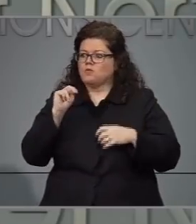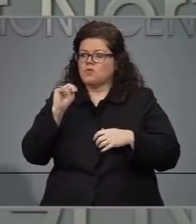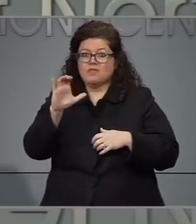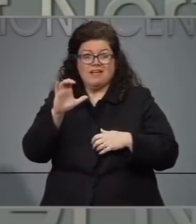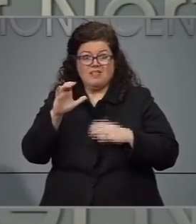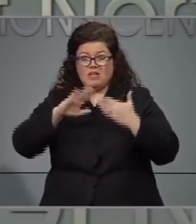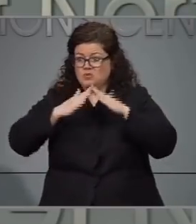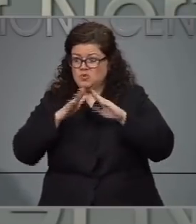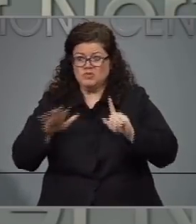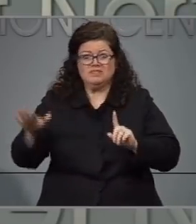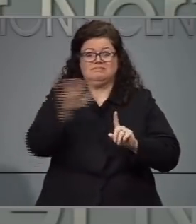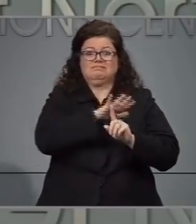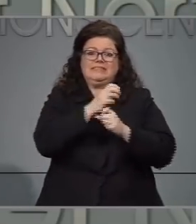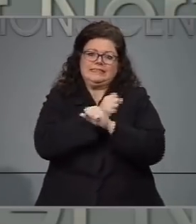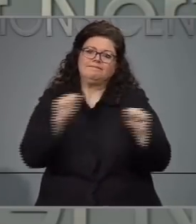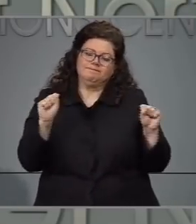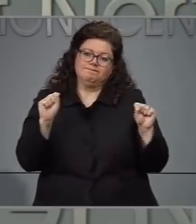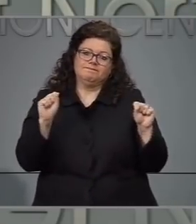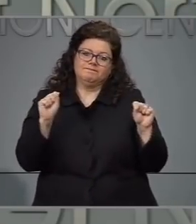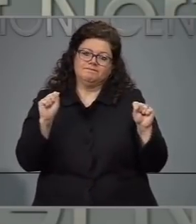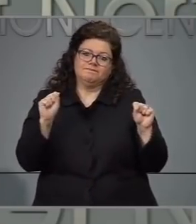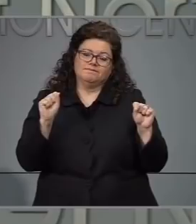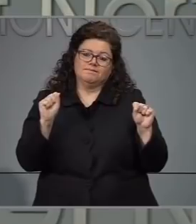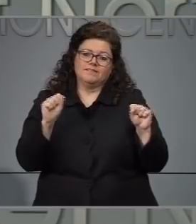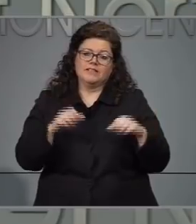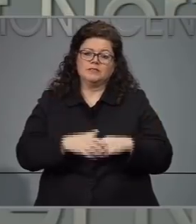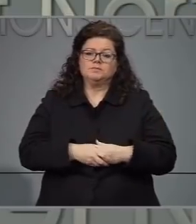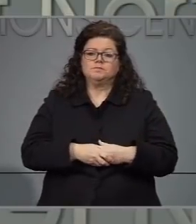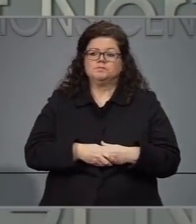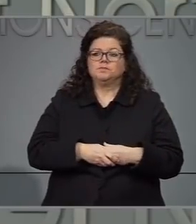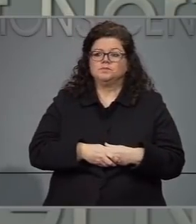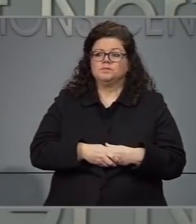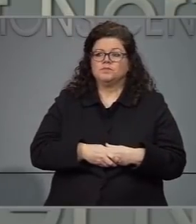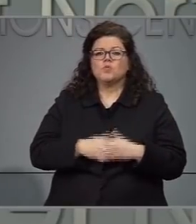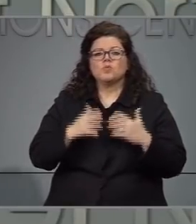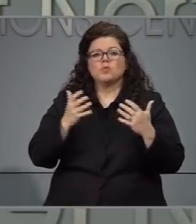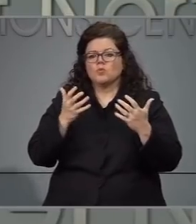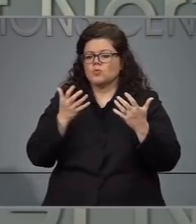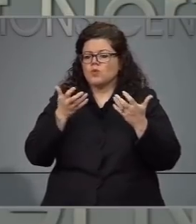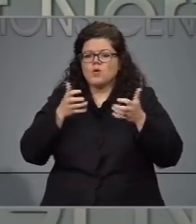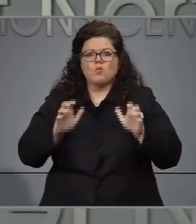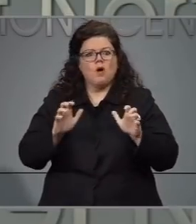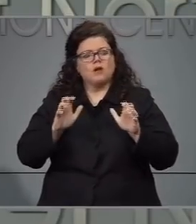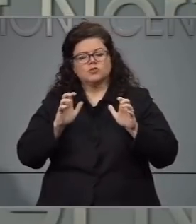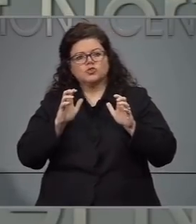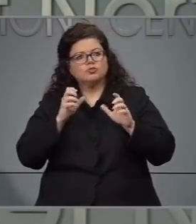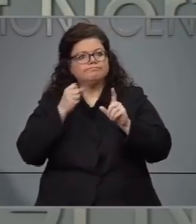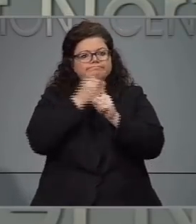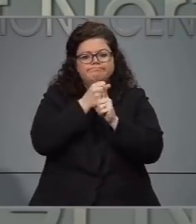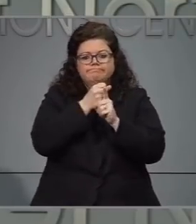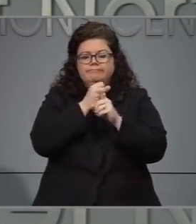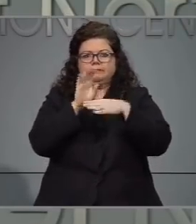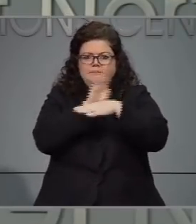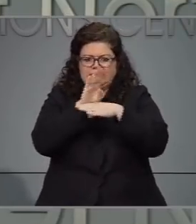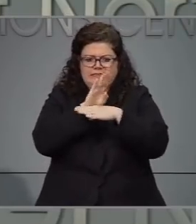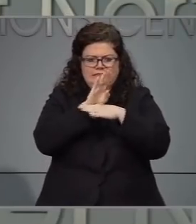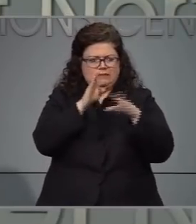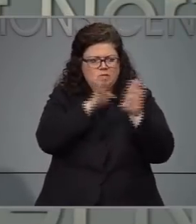safe while at the same time doing everything that we can to limit the economic impact of this